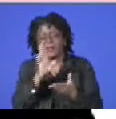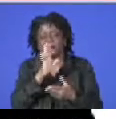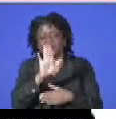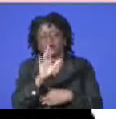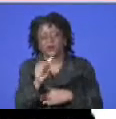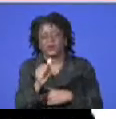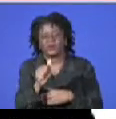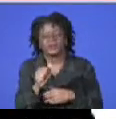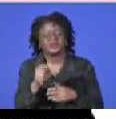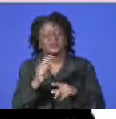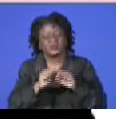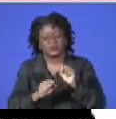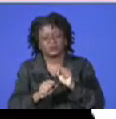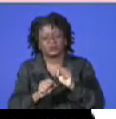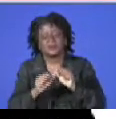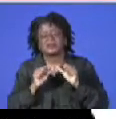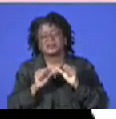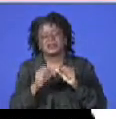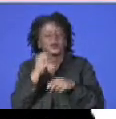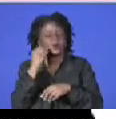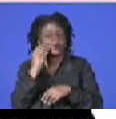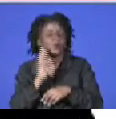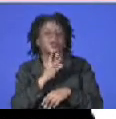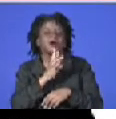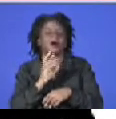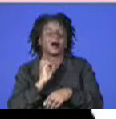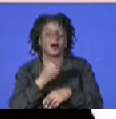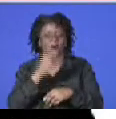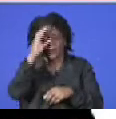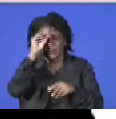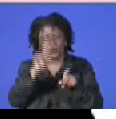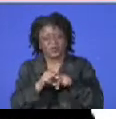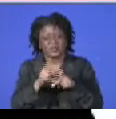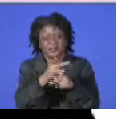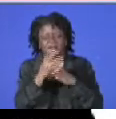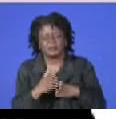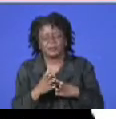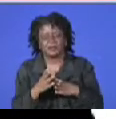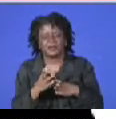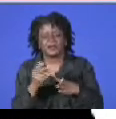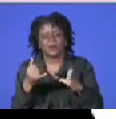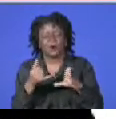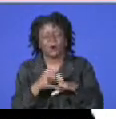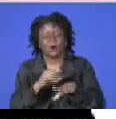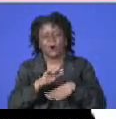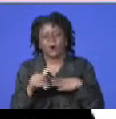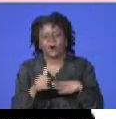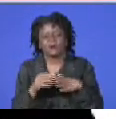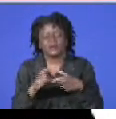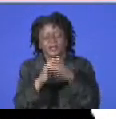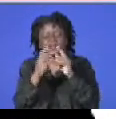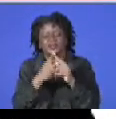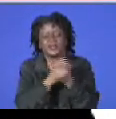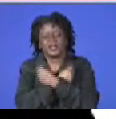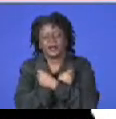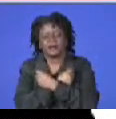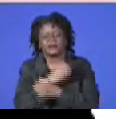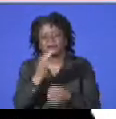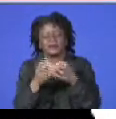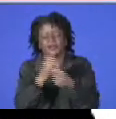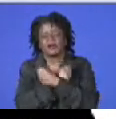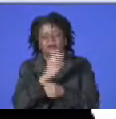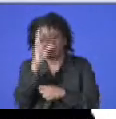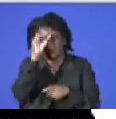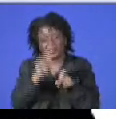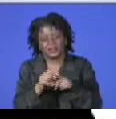Listen, we are our brother's keeper, and it all boils down to love. If you love your brother, you'll stay at home, Bahamas. Please be